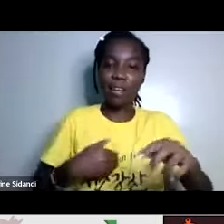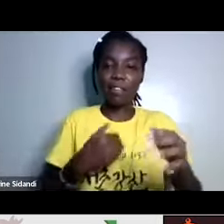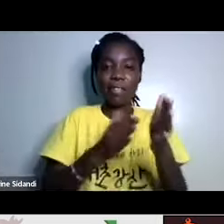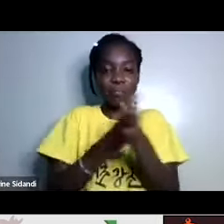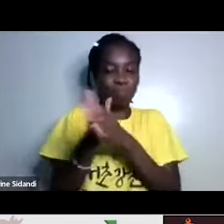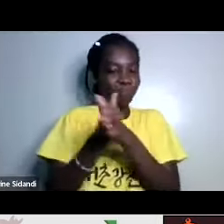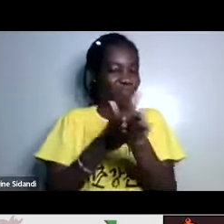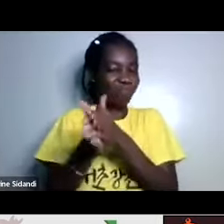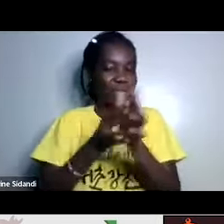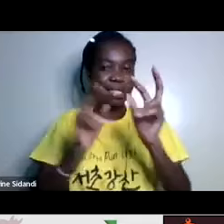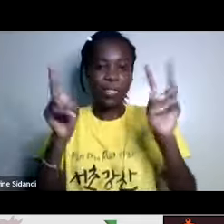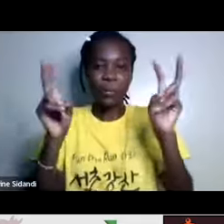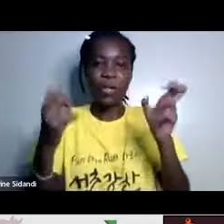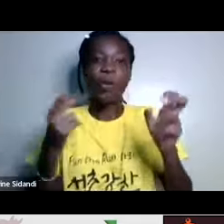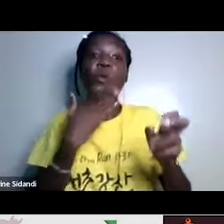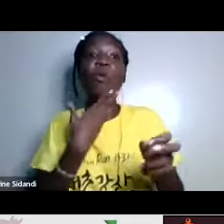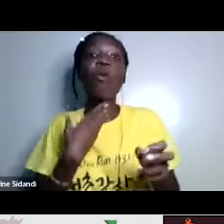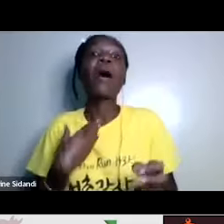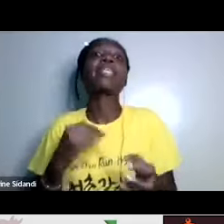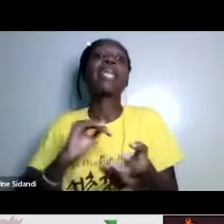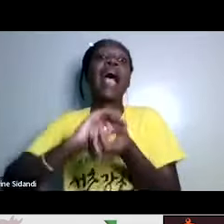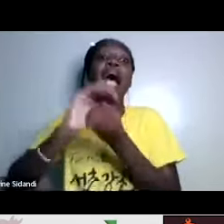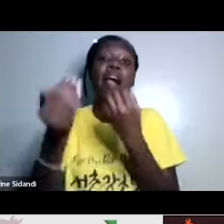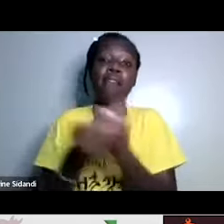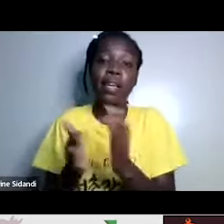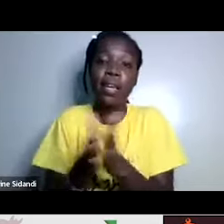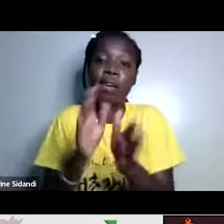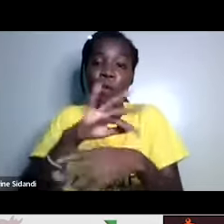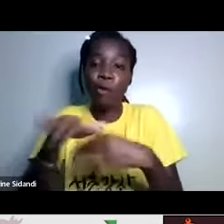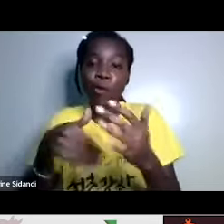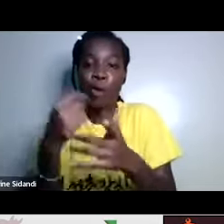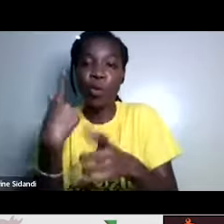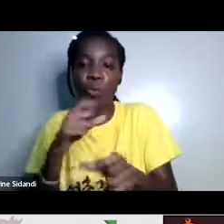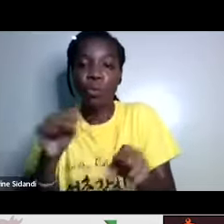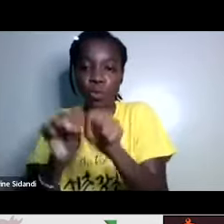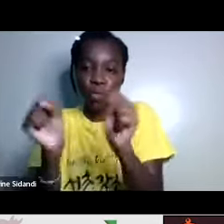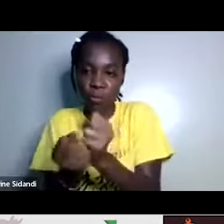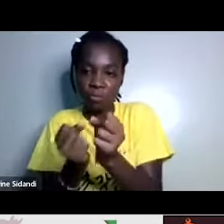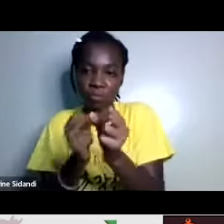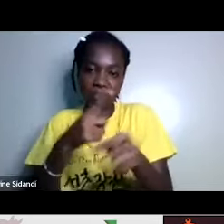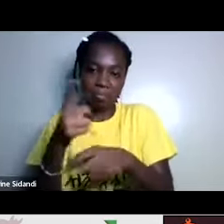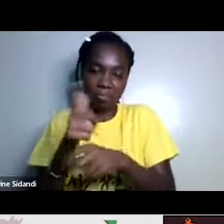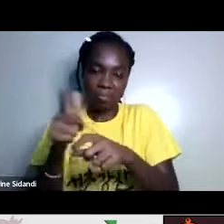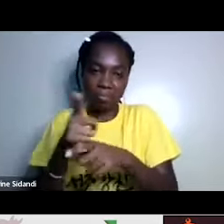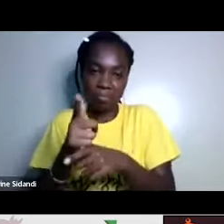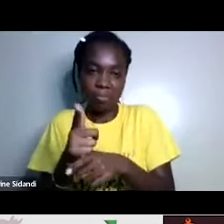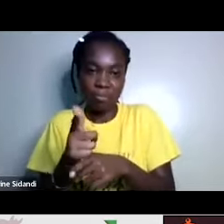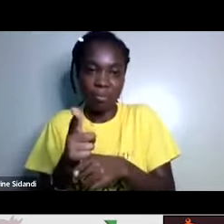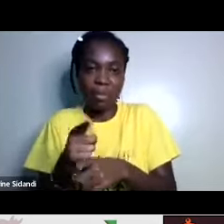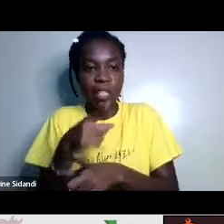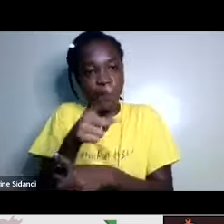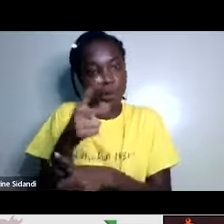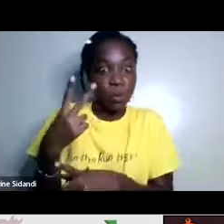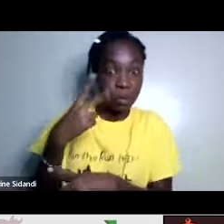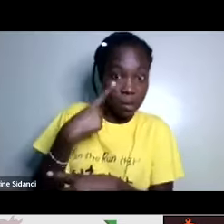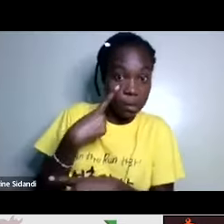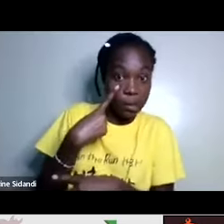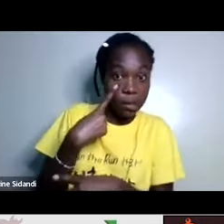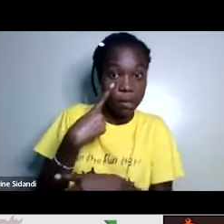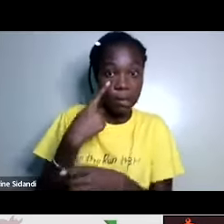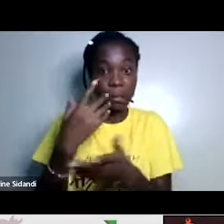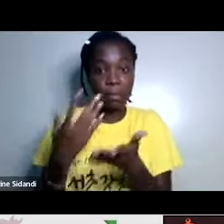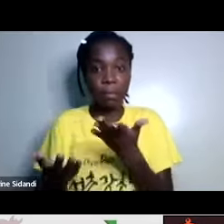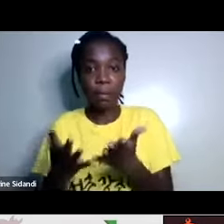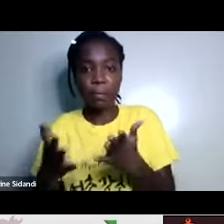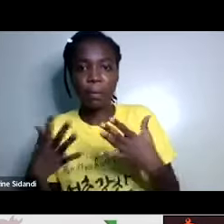want to cover. So everyone's on social media, and they see a lot of businesses making money and they